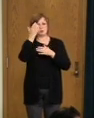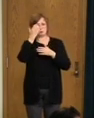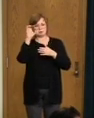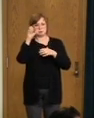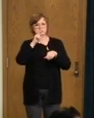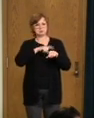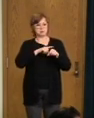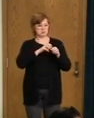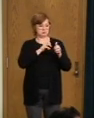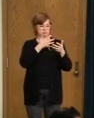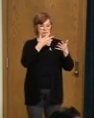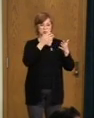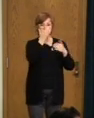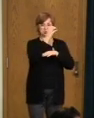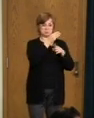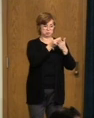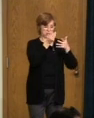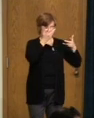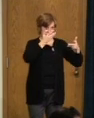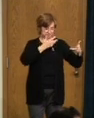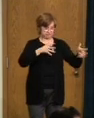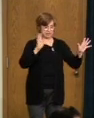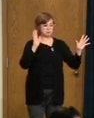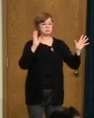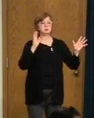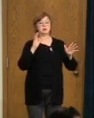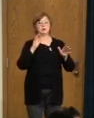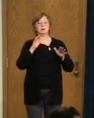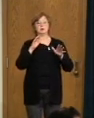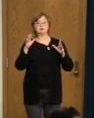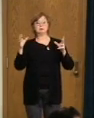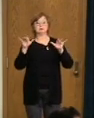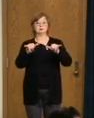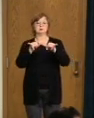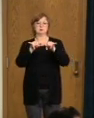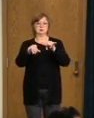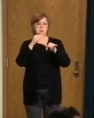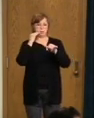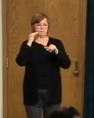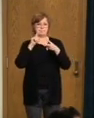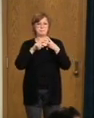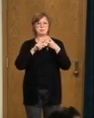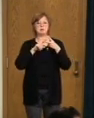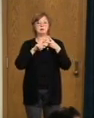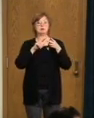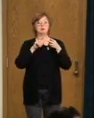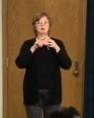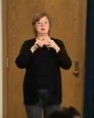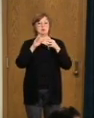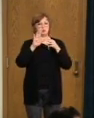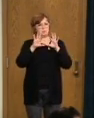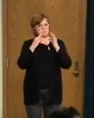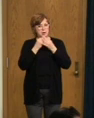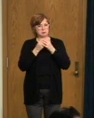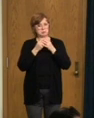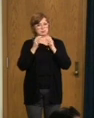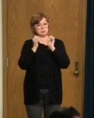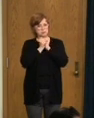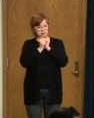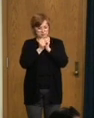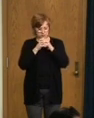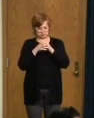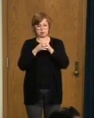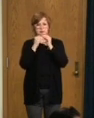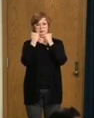slow time. Spend that with your immediate household, connect with friends and family virtually, and that will be an opportunity for us